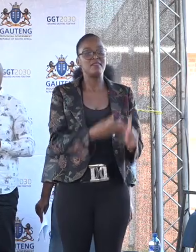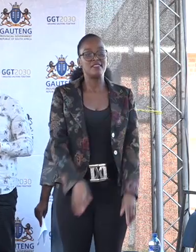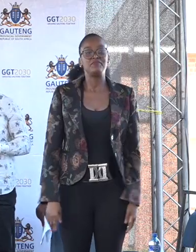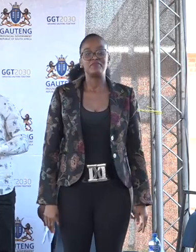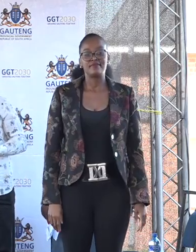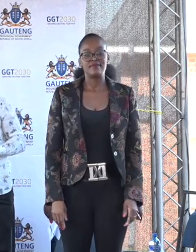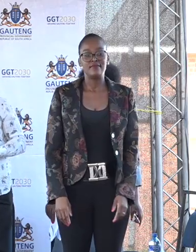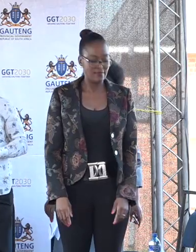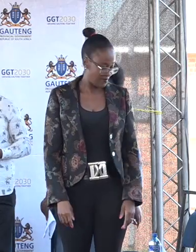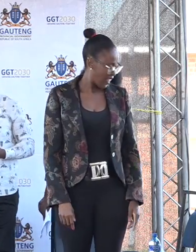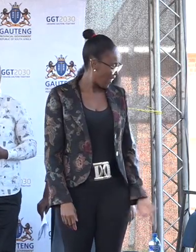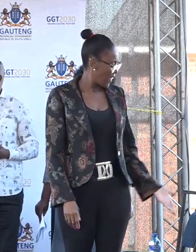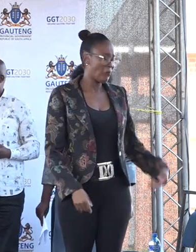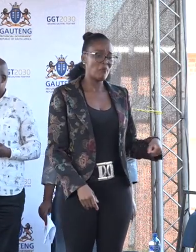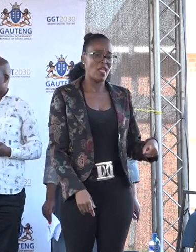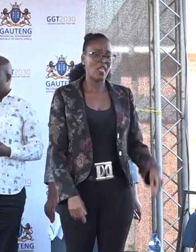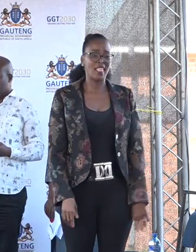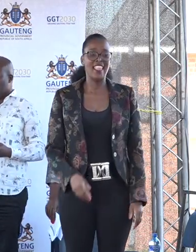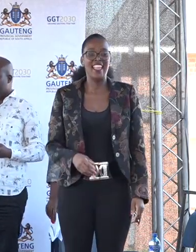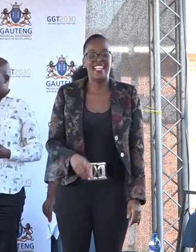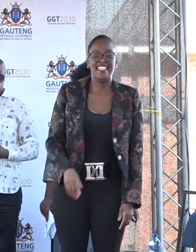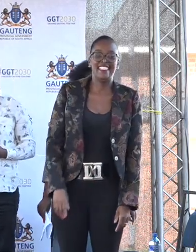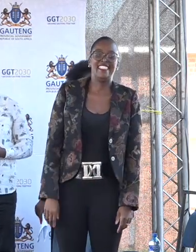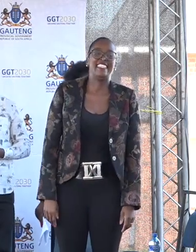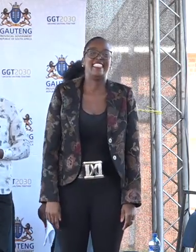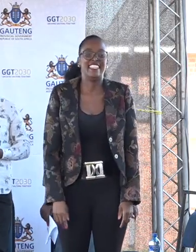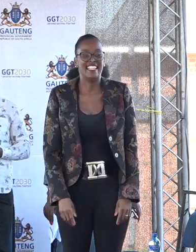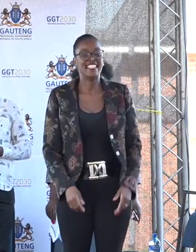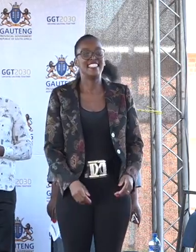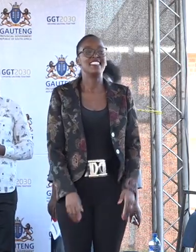Igama lamadume malibongwe.